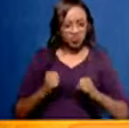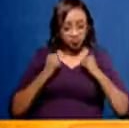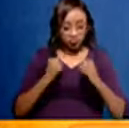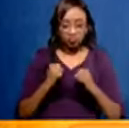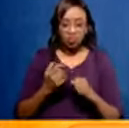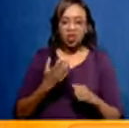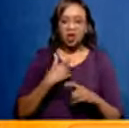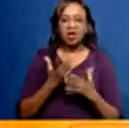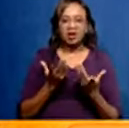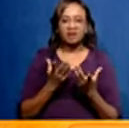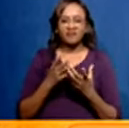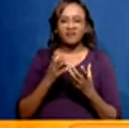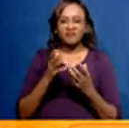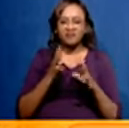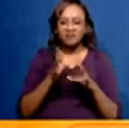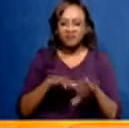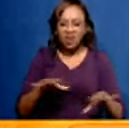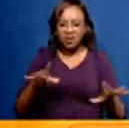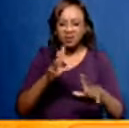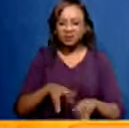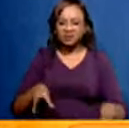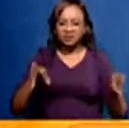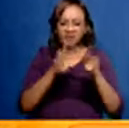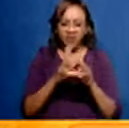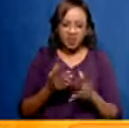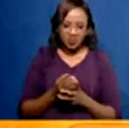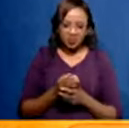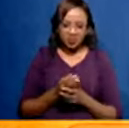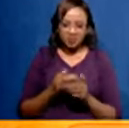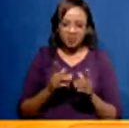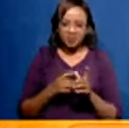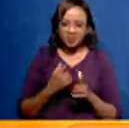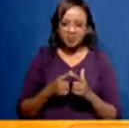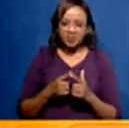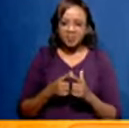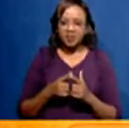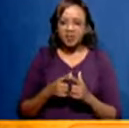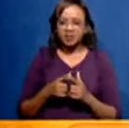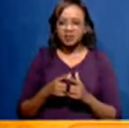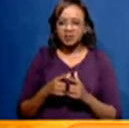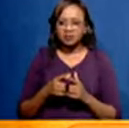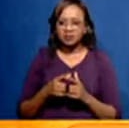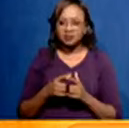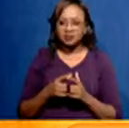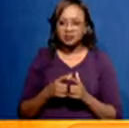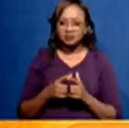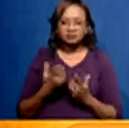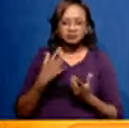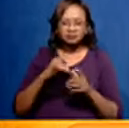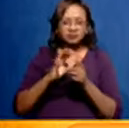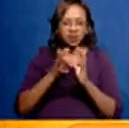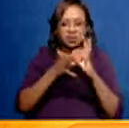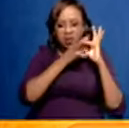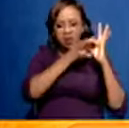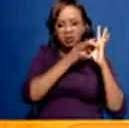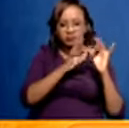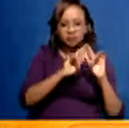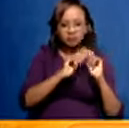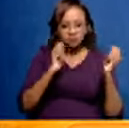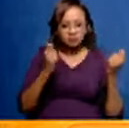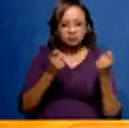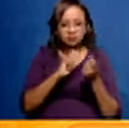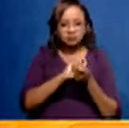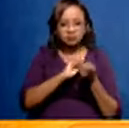just need to commercialize that. And that comes across with flagship initiatives, but also cultural change. I mean, in many